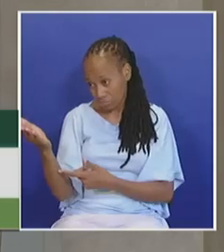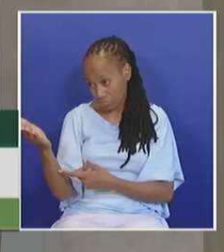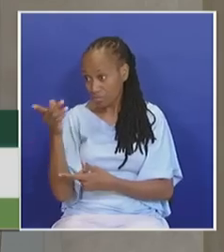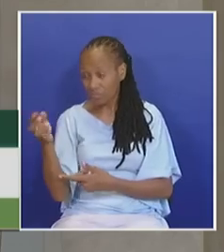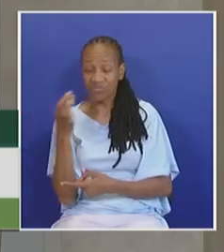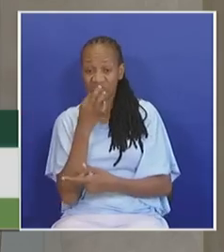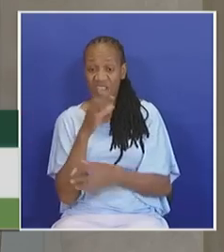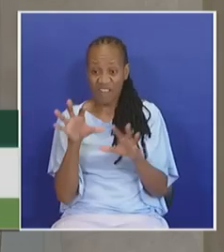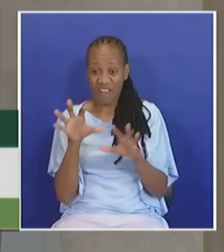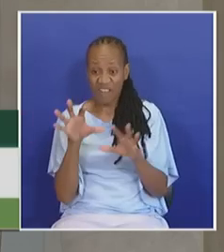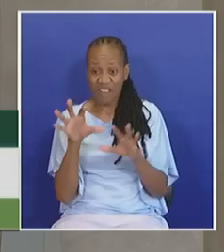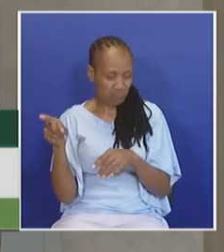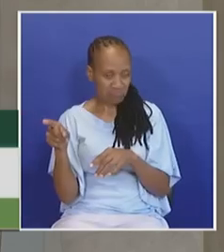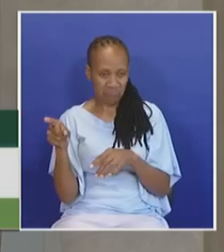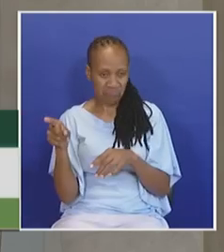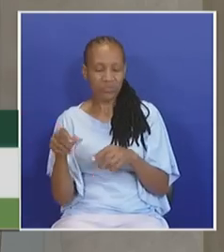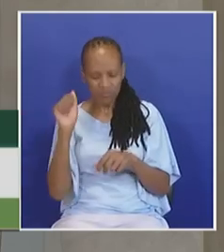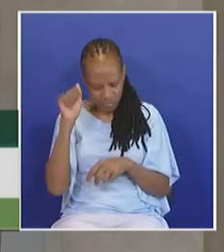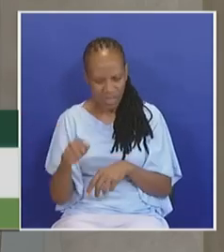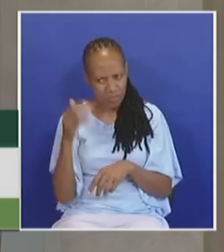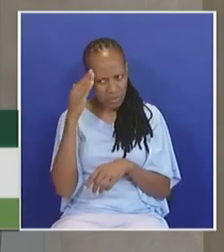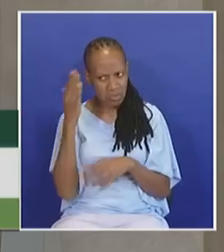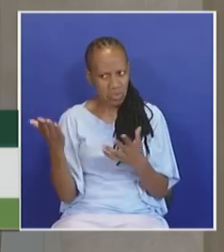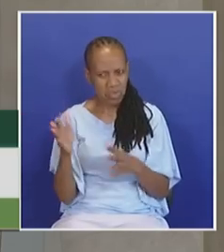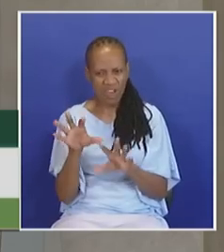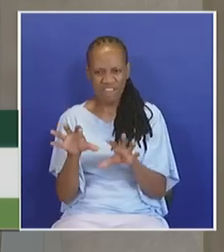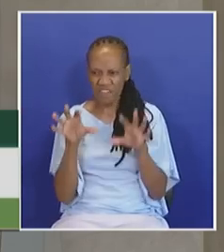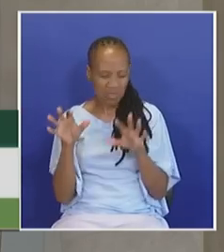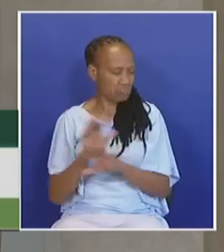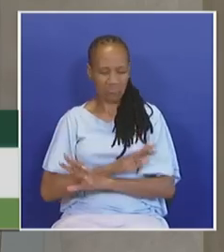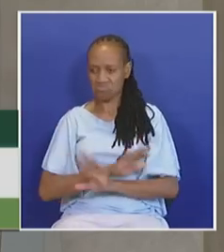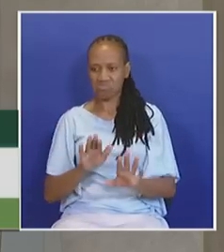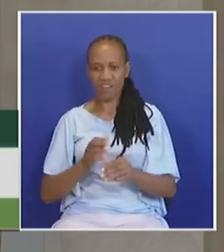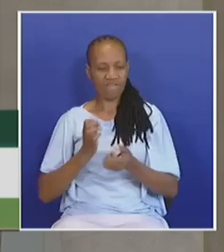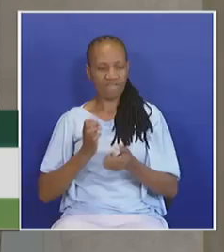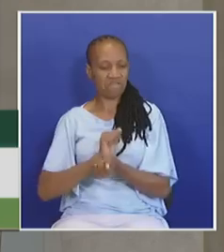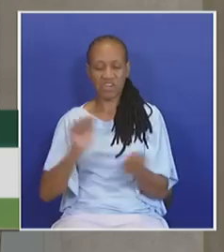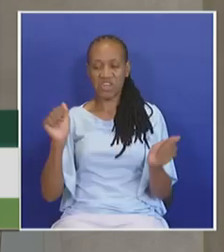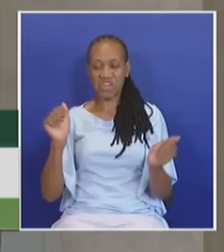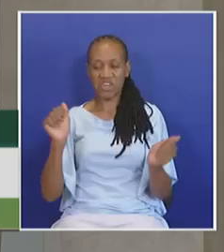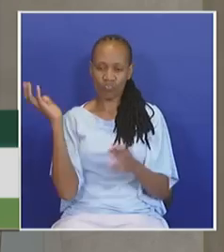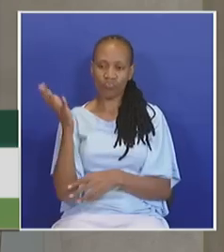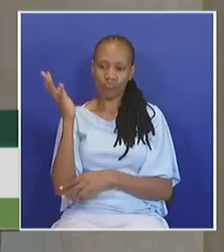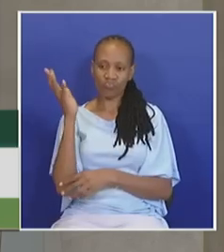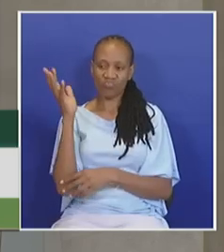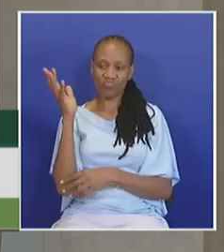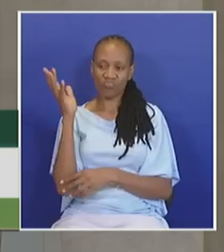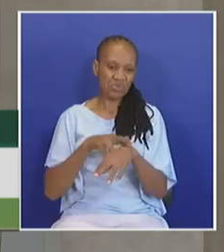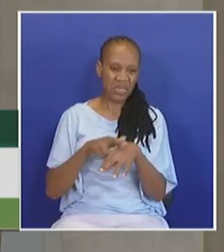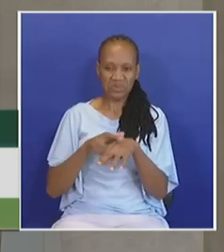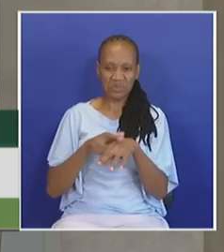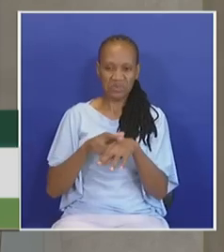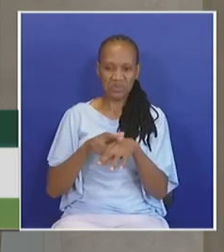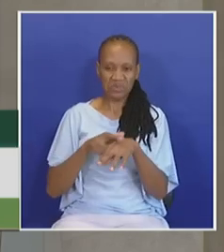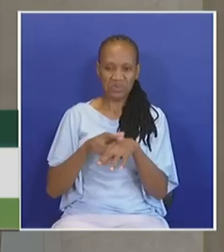afraid. Yes, you are not afraid to speak about race, but speaking about it is not enough. It's in the